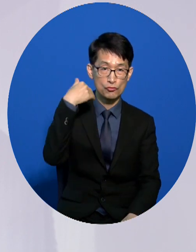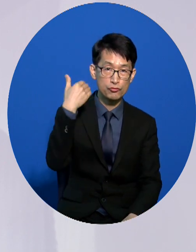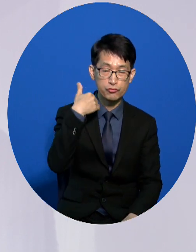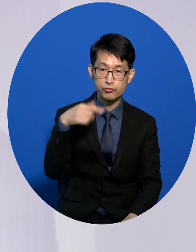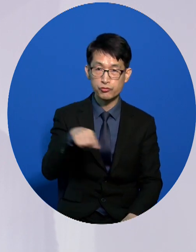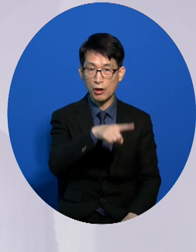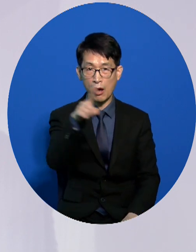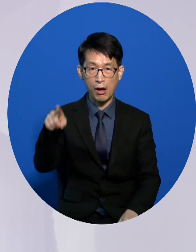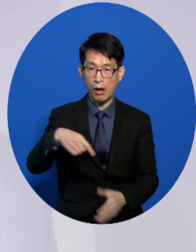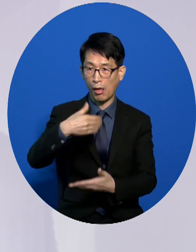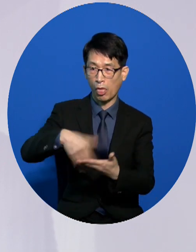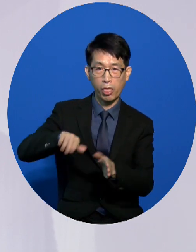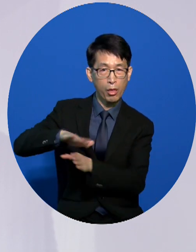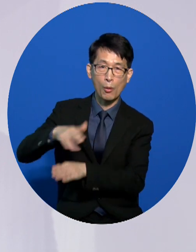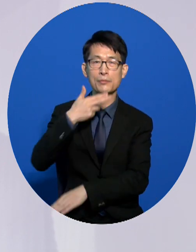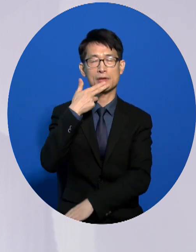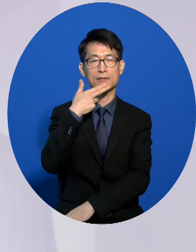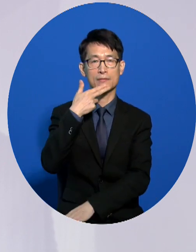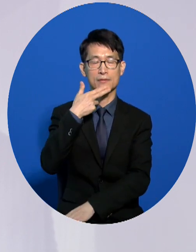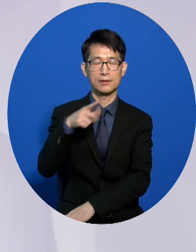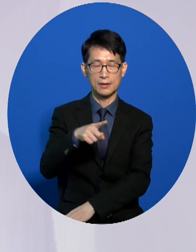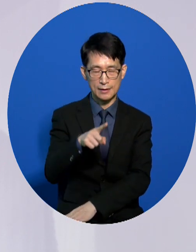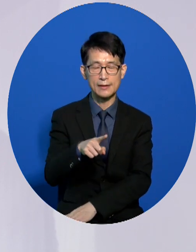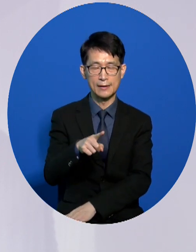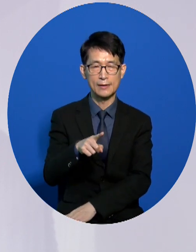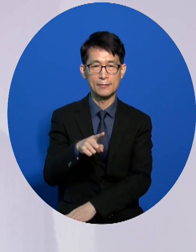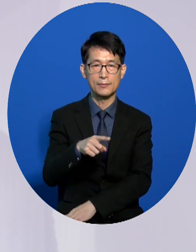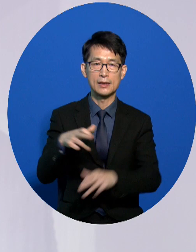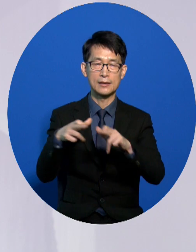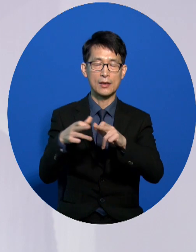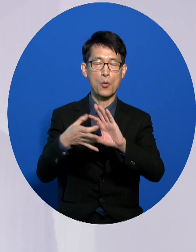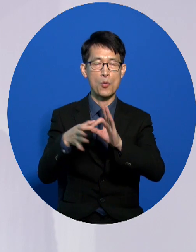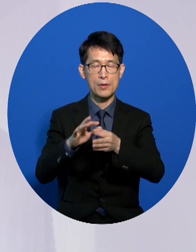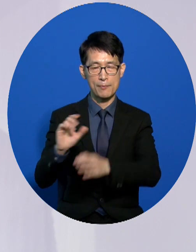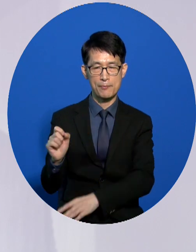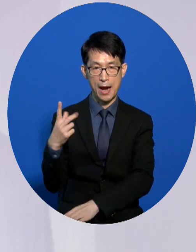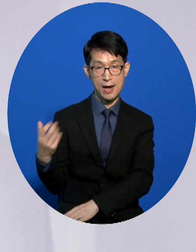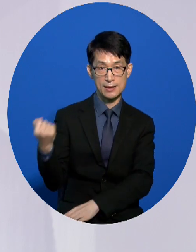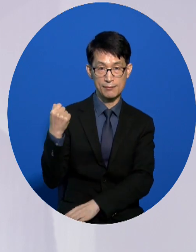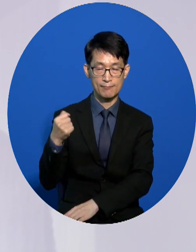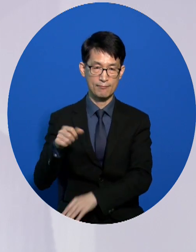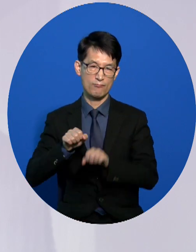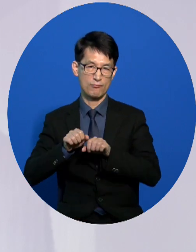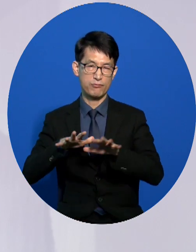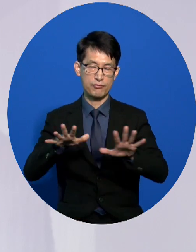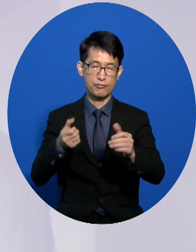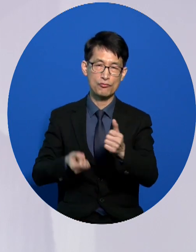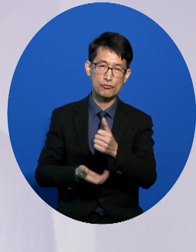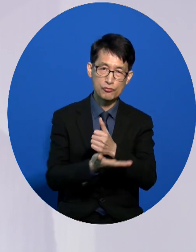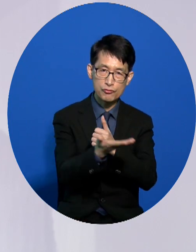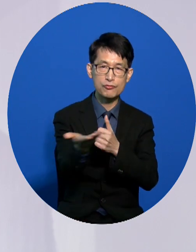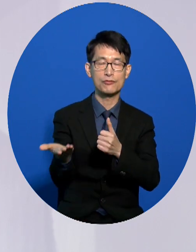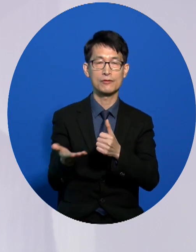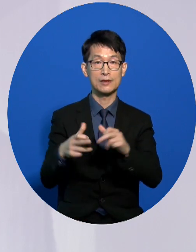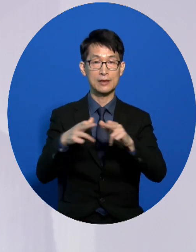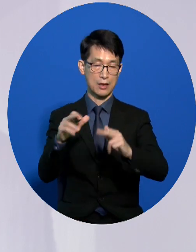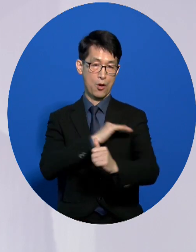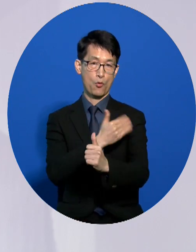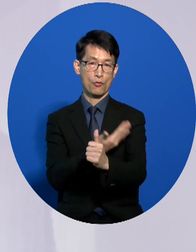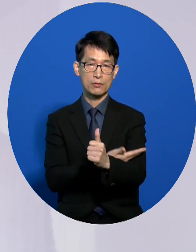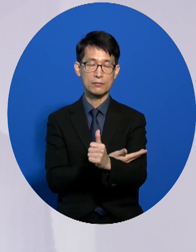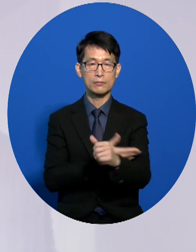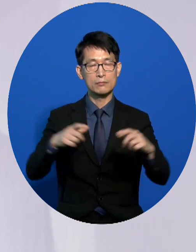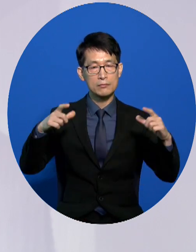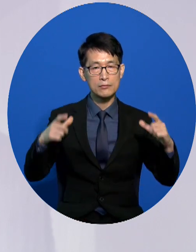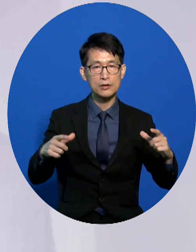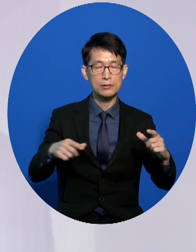towards persons with disabilities that started with the successful hosting of the PyeongChang Winter Paralympic Games, and under the slogan of leaving no